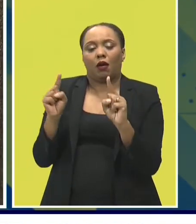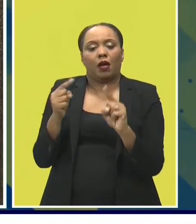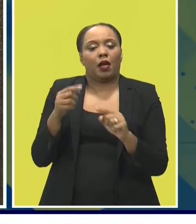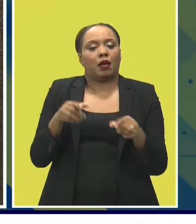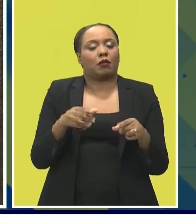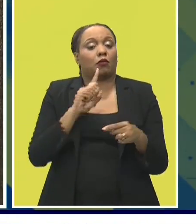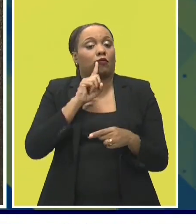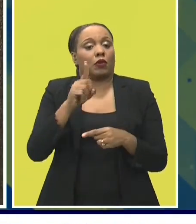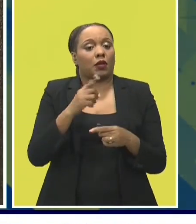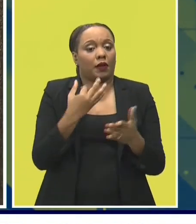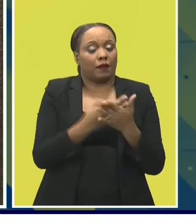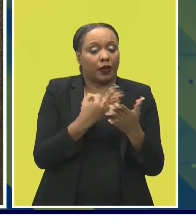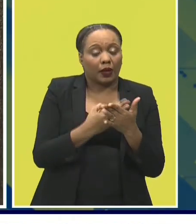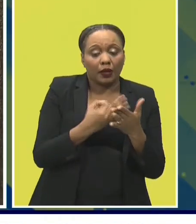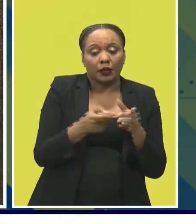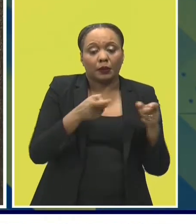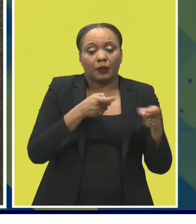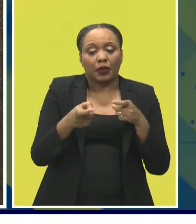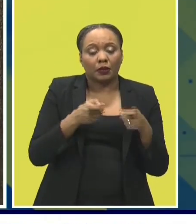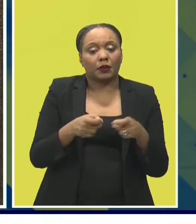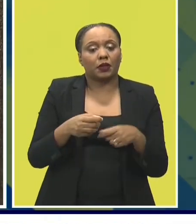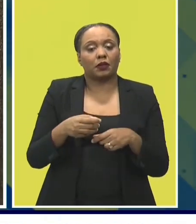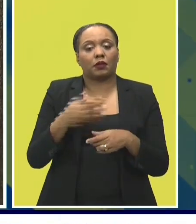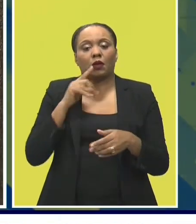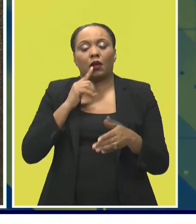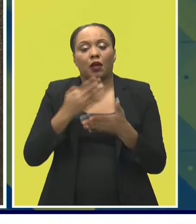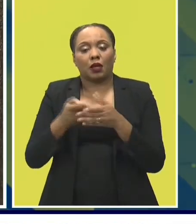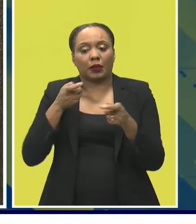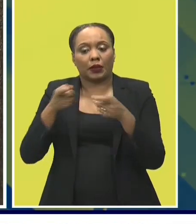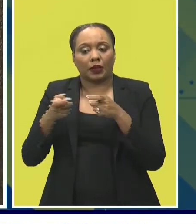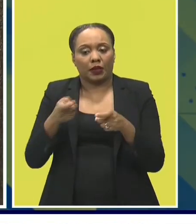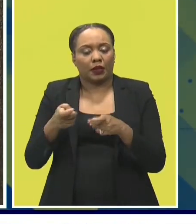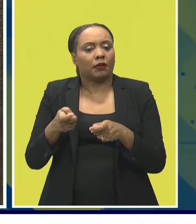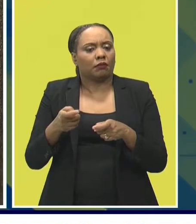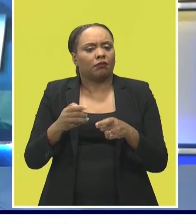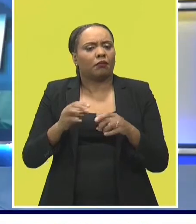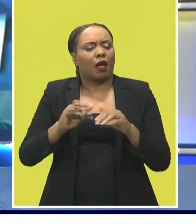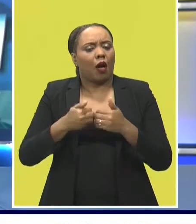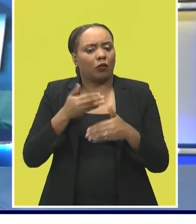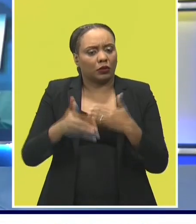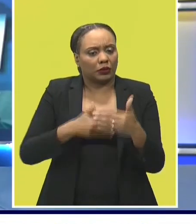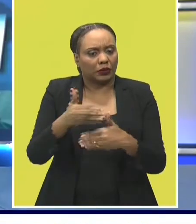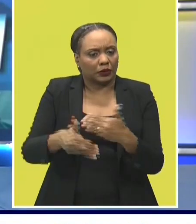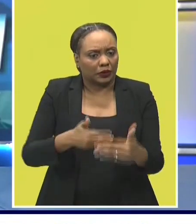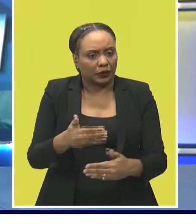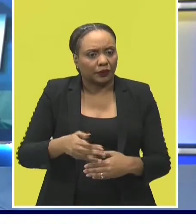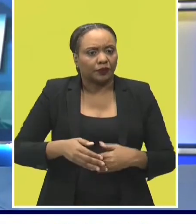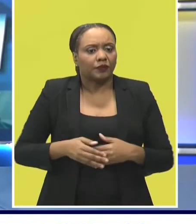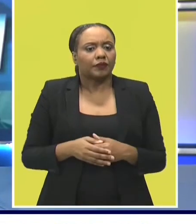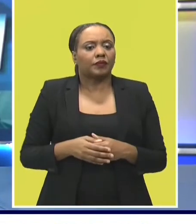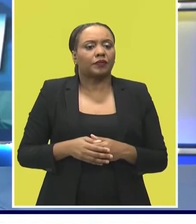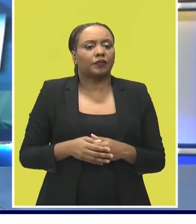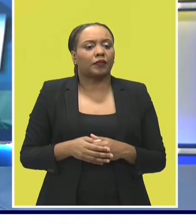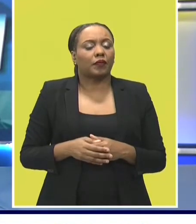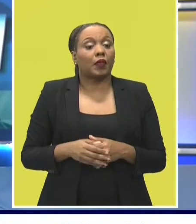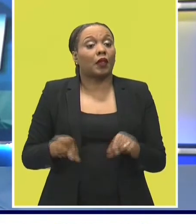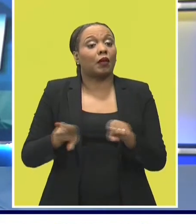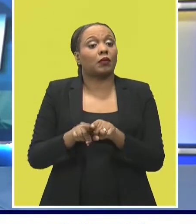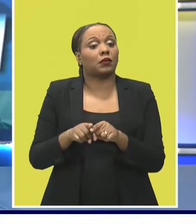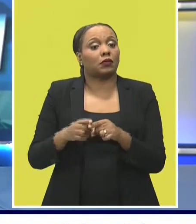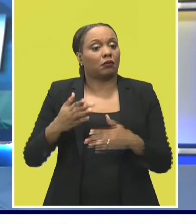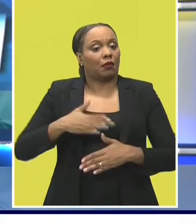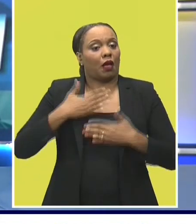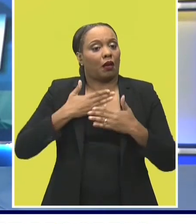governance, public financial management, and the reform of state-owned enterprises. Ms. McCollin is pleased with the new